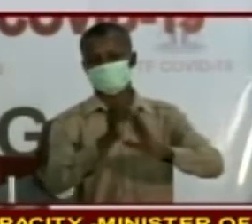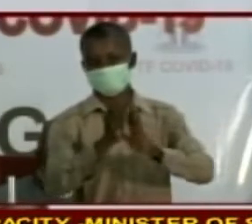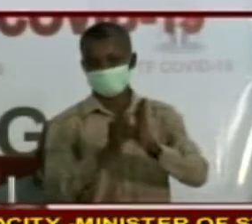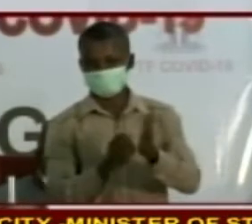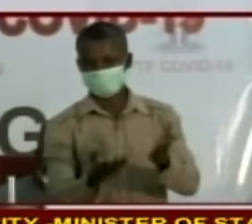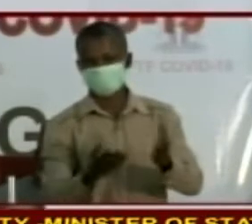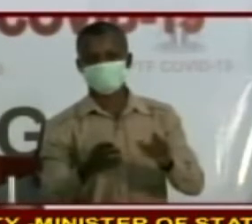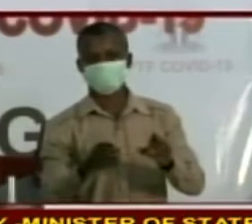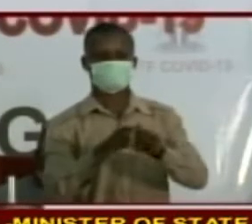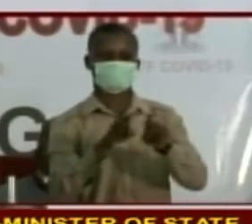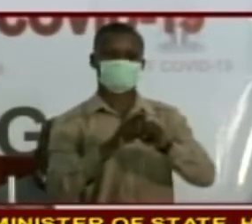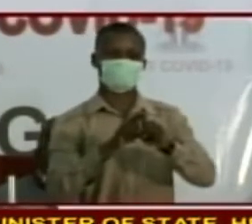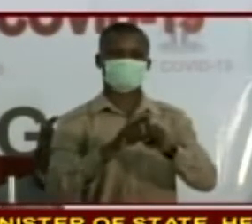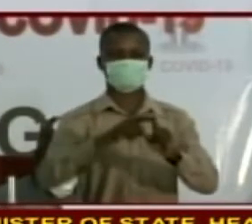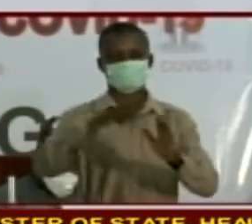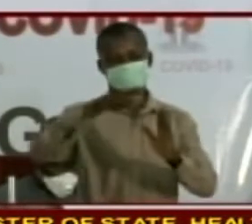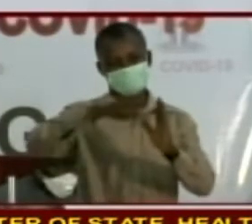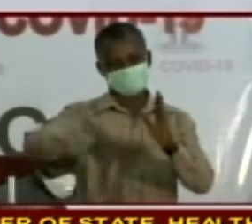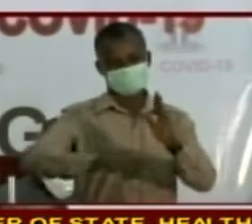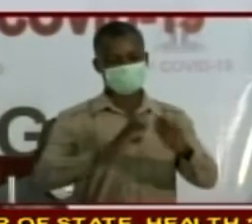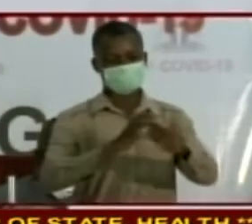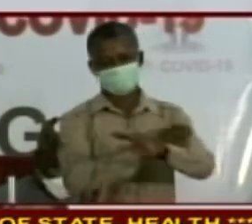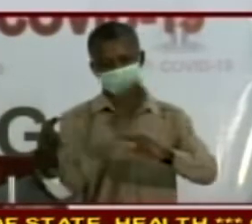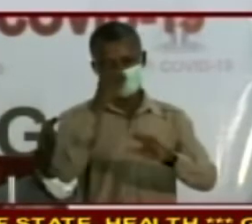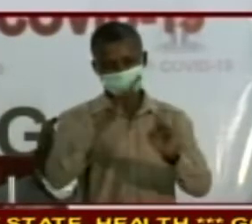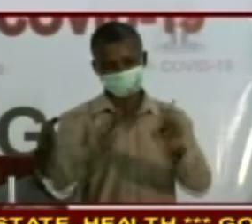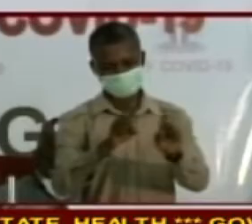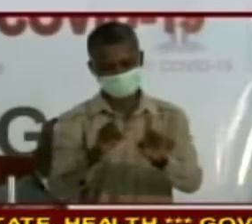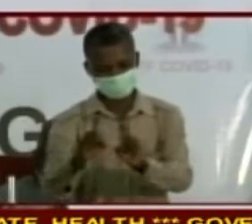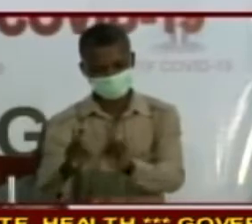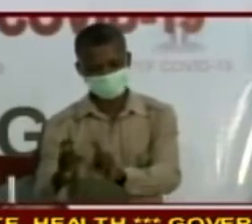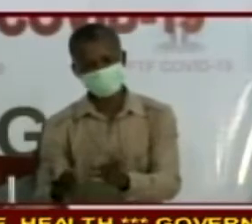the low capacity for testing